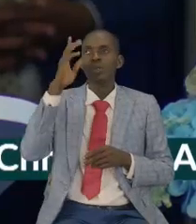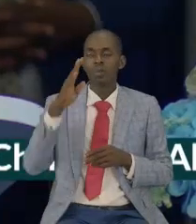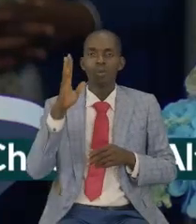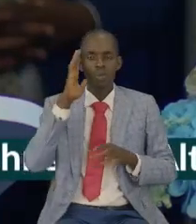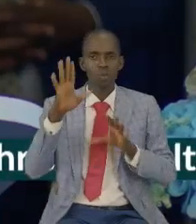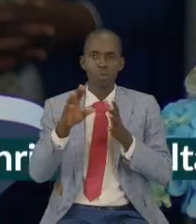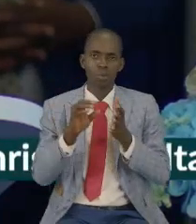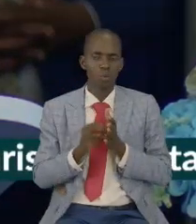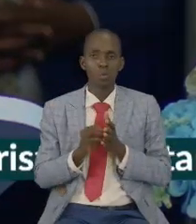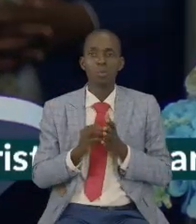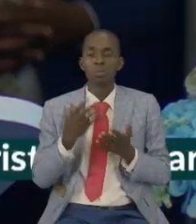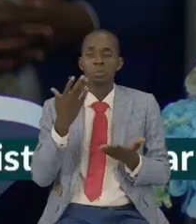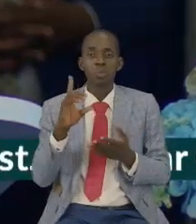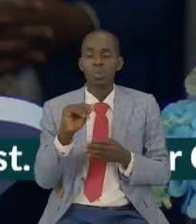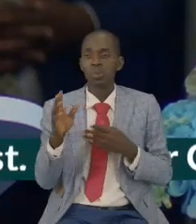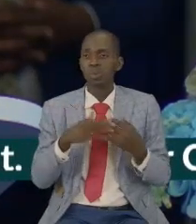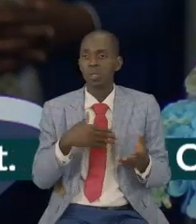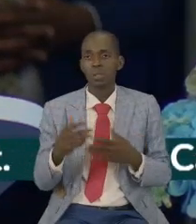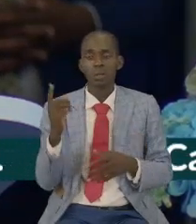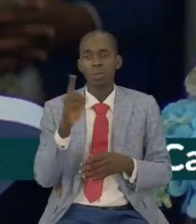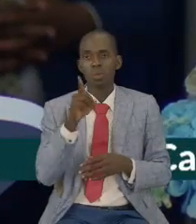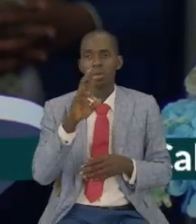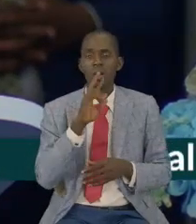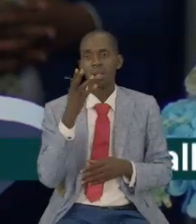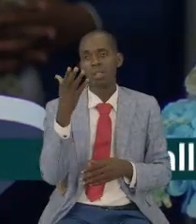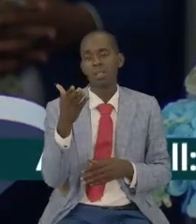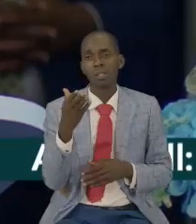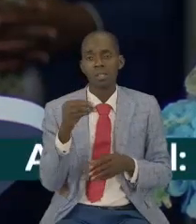Stay there with them, and stand by to come out with them now for testimony.